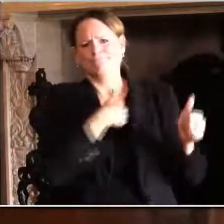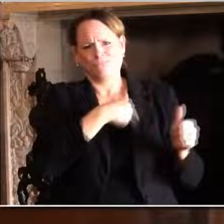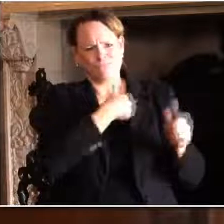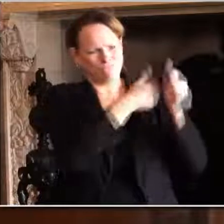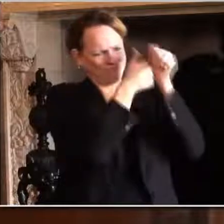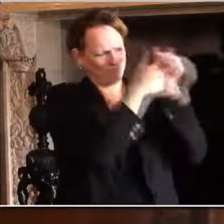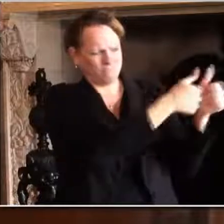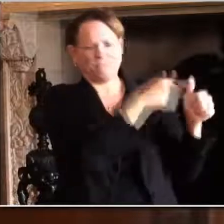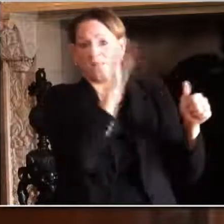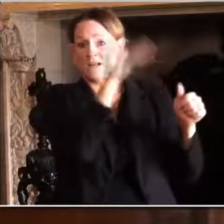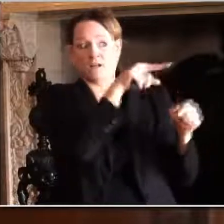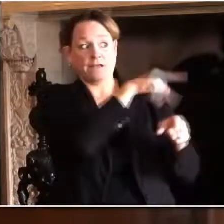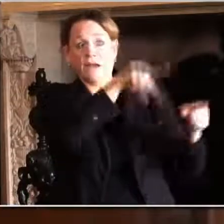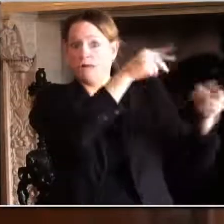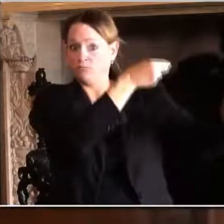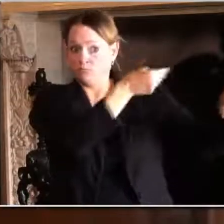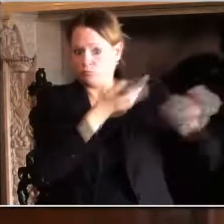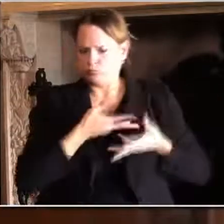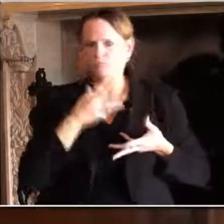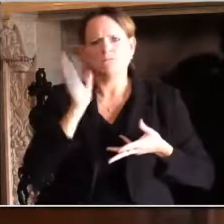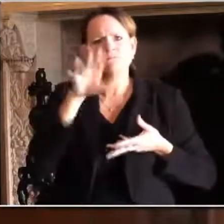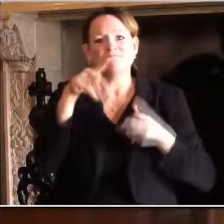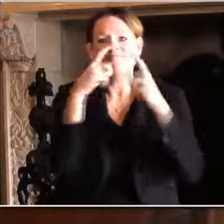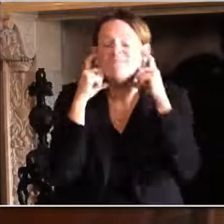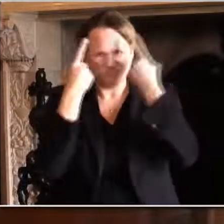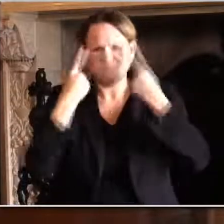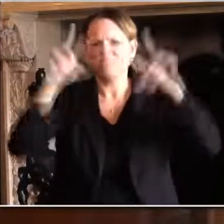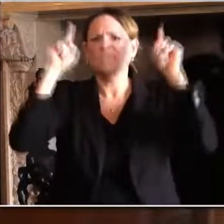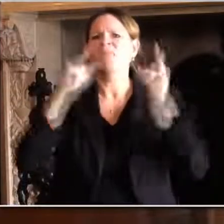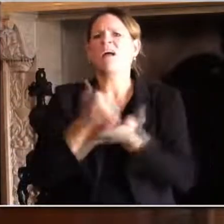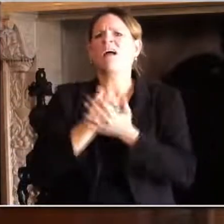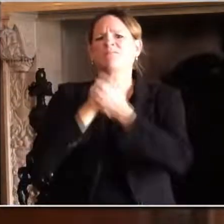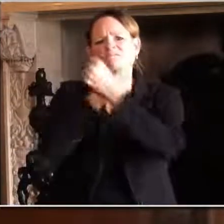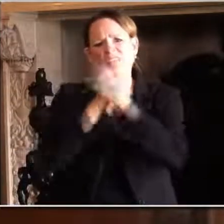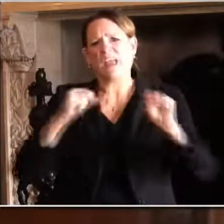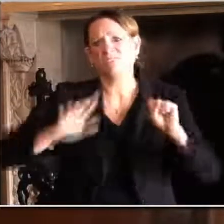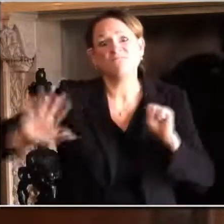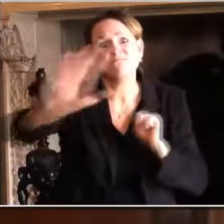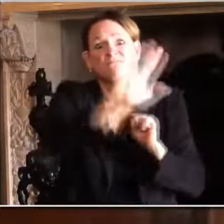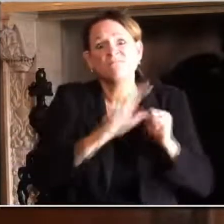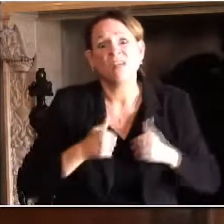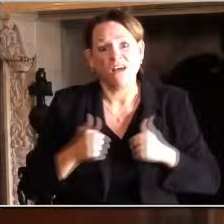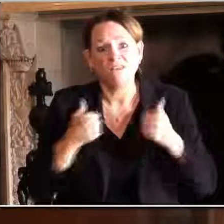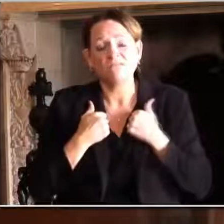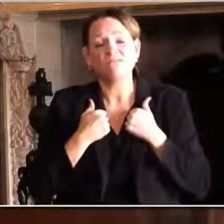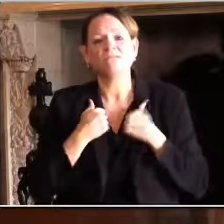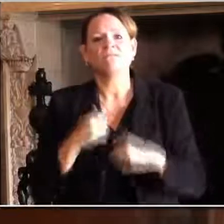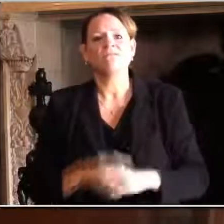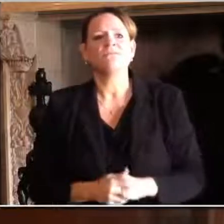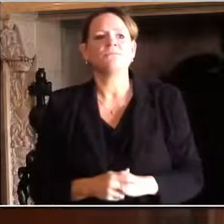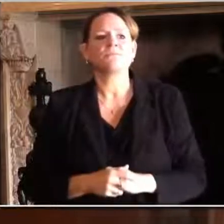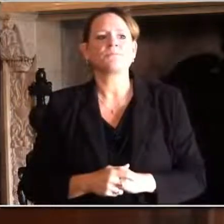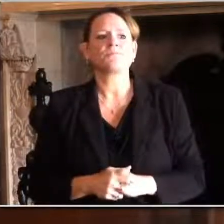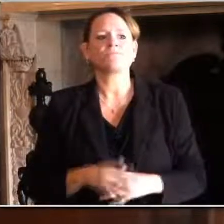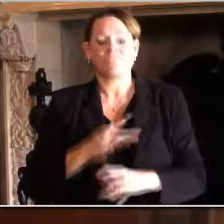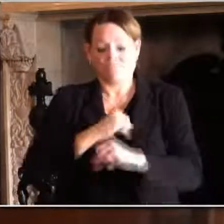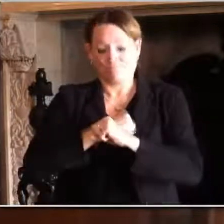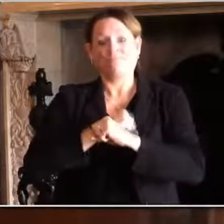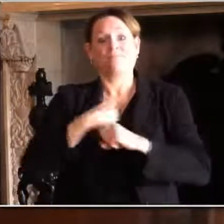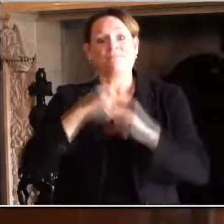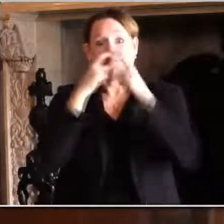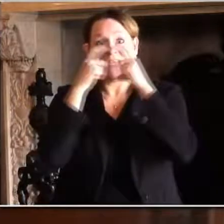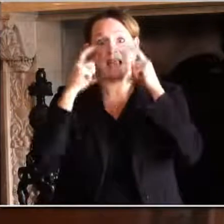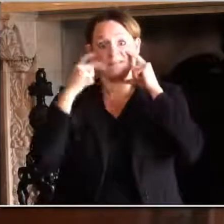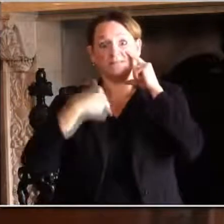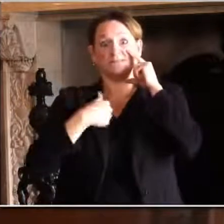face coverings and masks can save lives. Your mask protects me, and our masks work best when